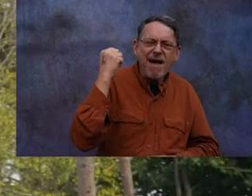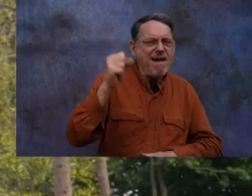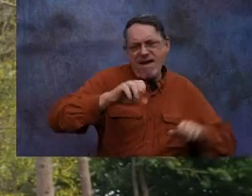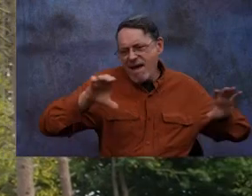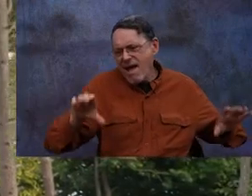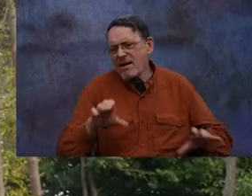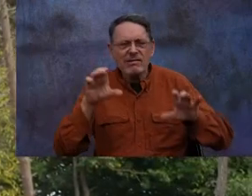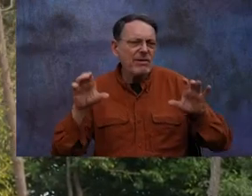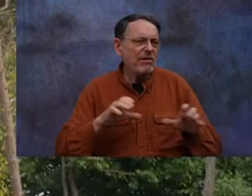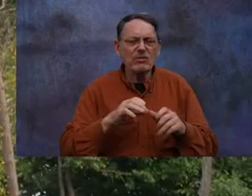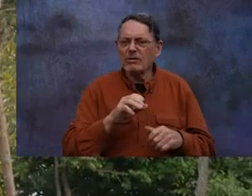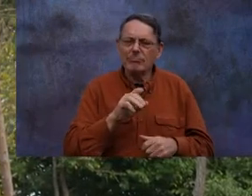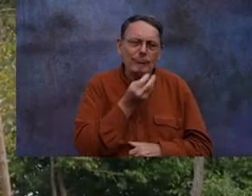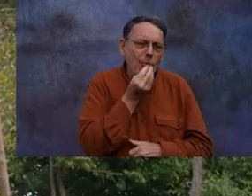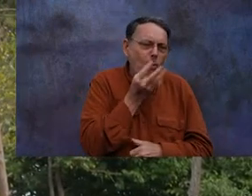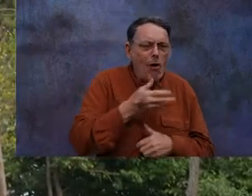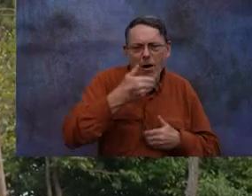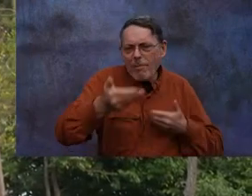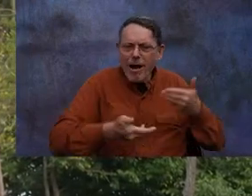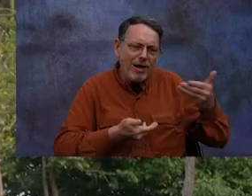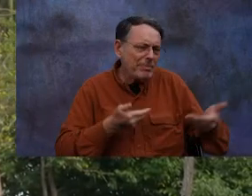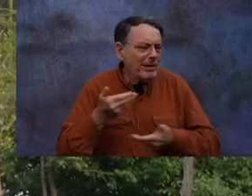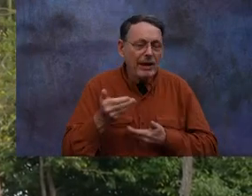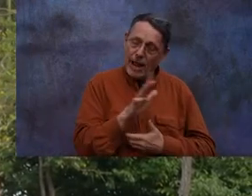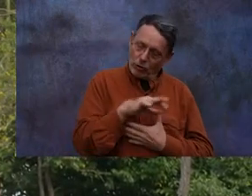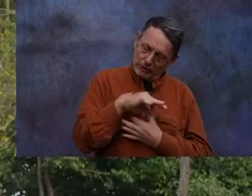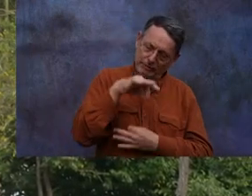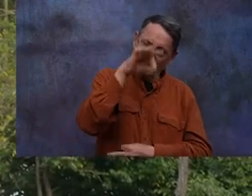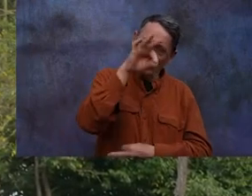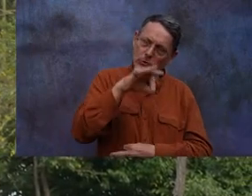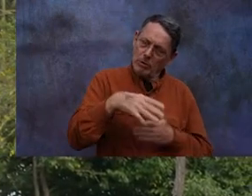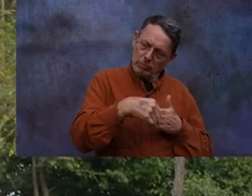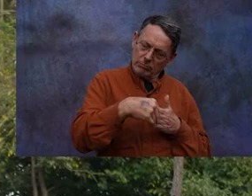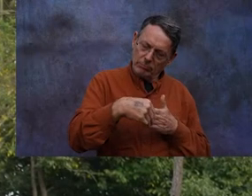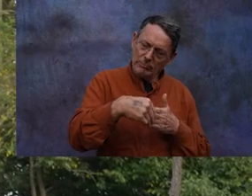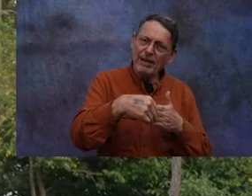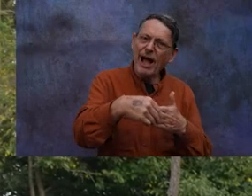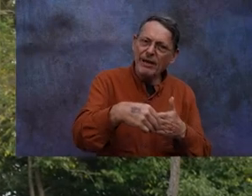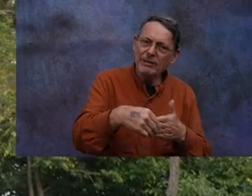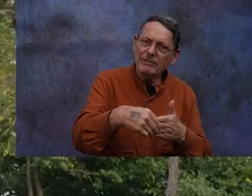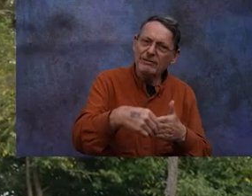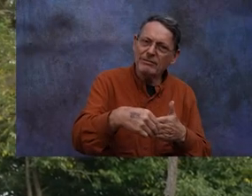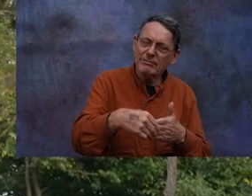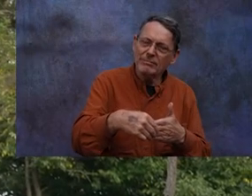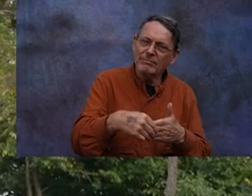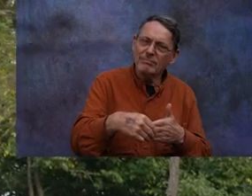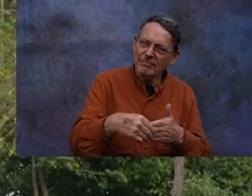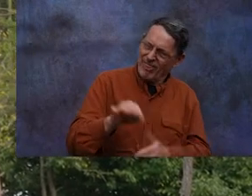with her activism, her hospitality, and her spiritual guidance.